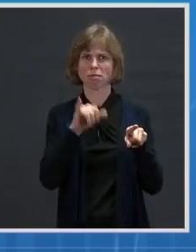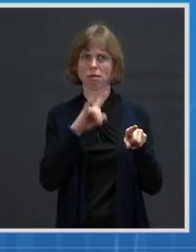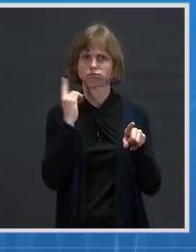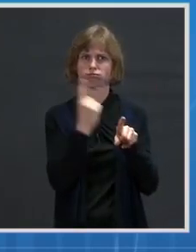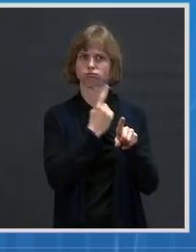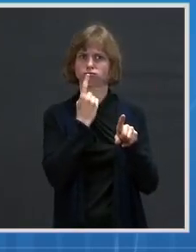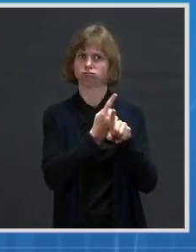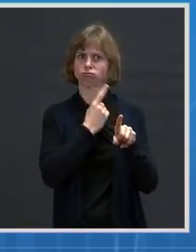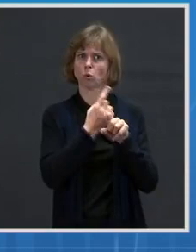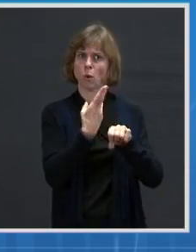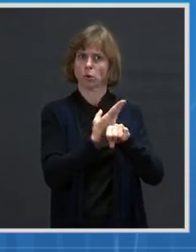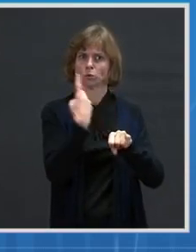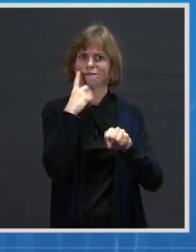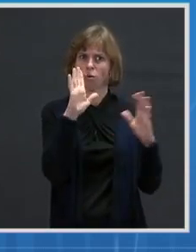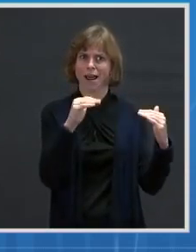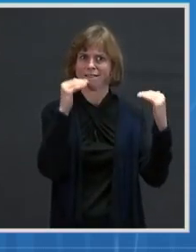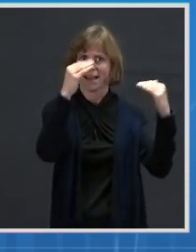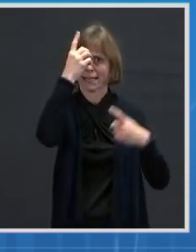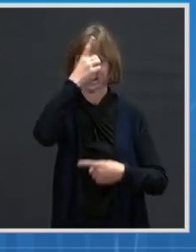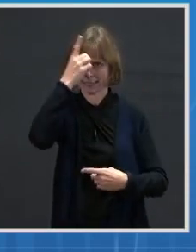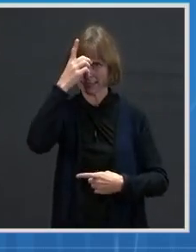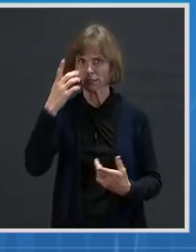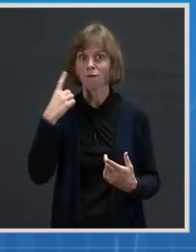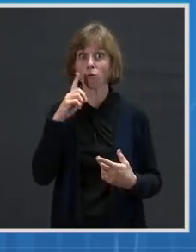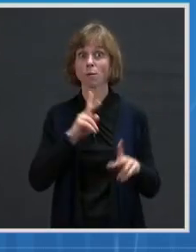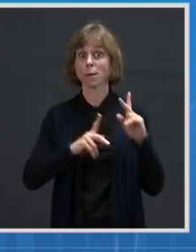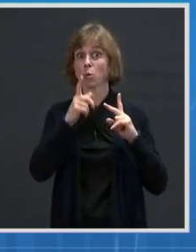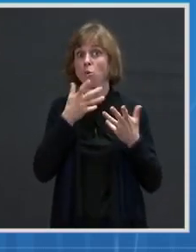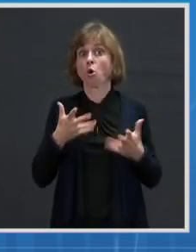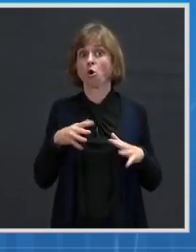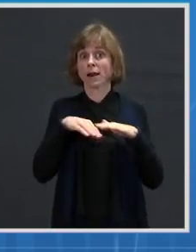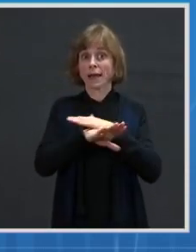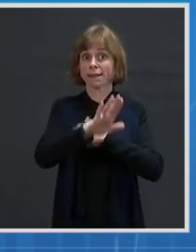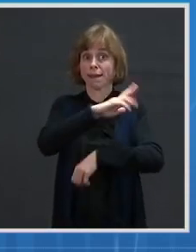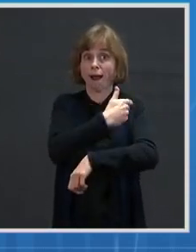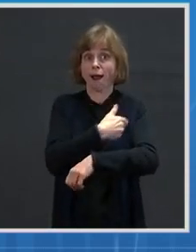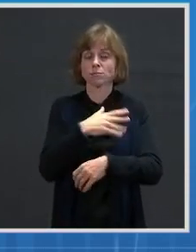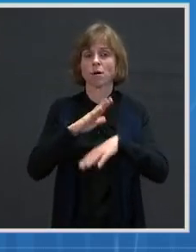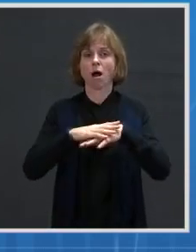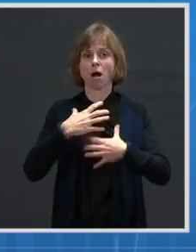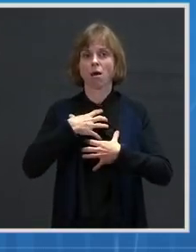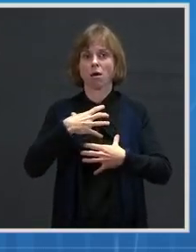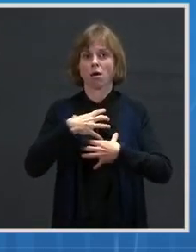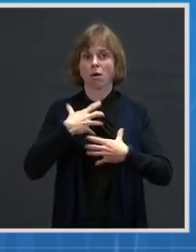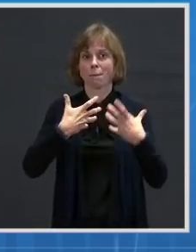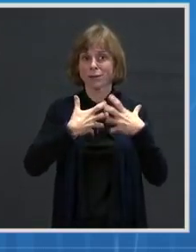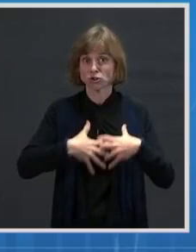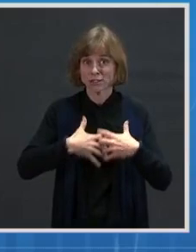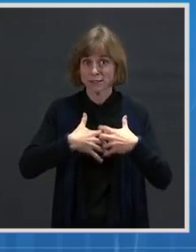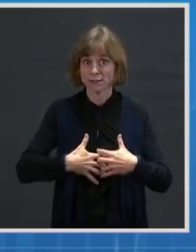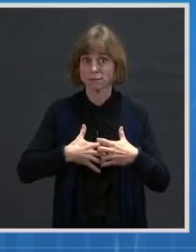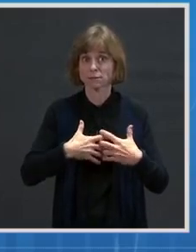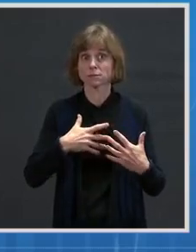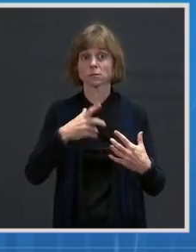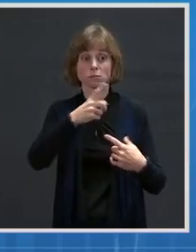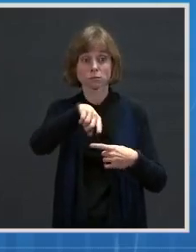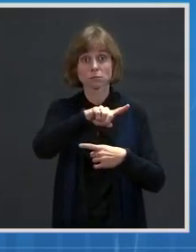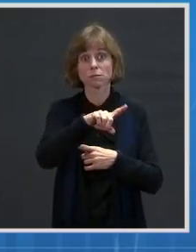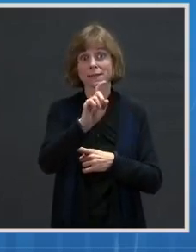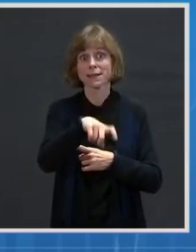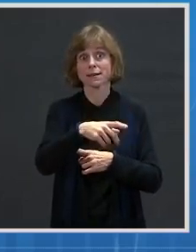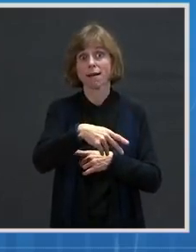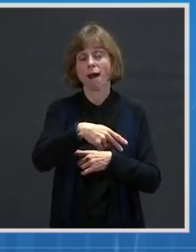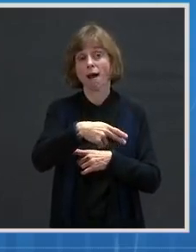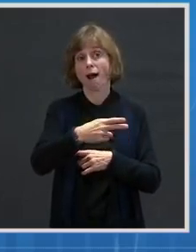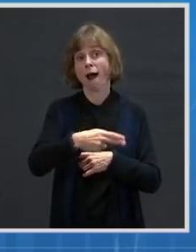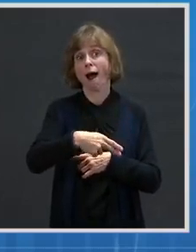for advanced disease, particularly people in the hospital on respirators and or requiring high